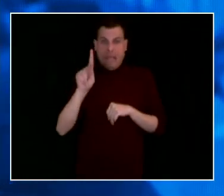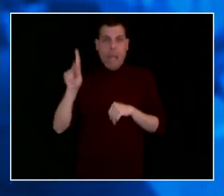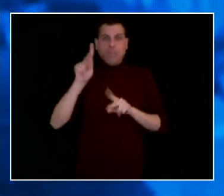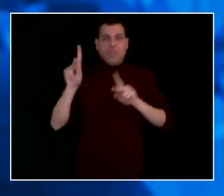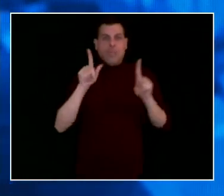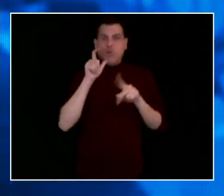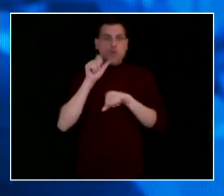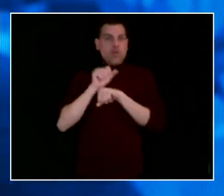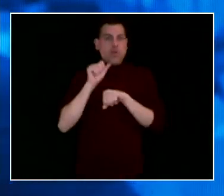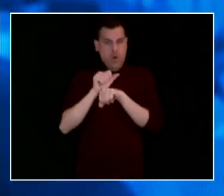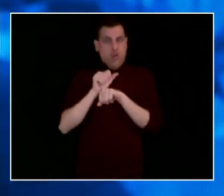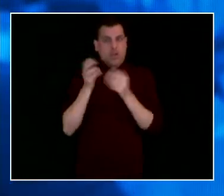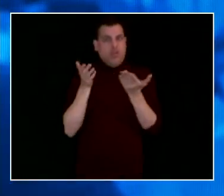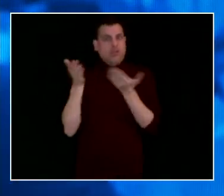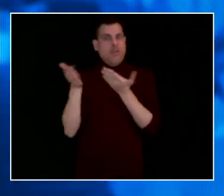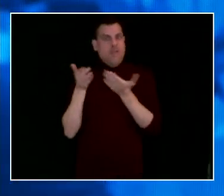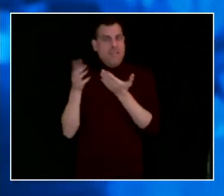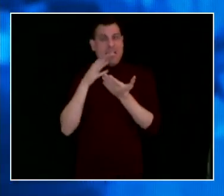who qualify.